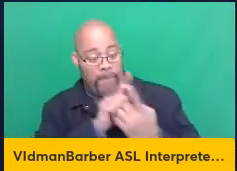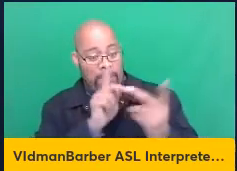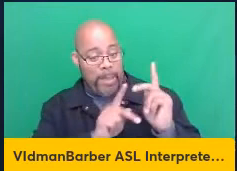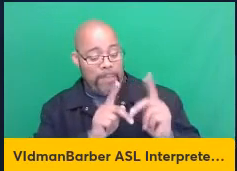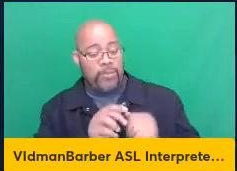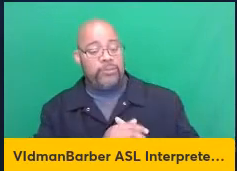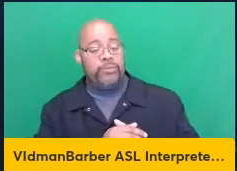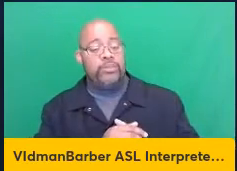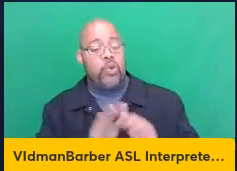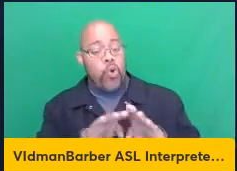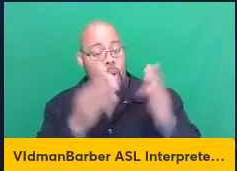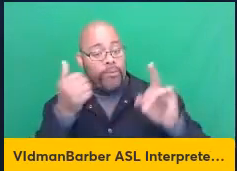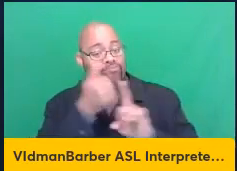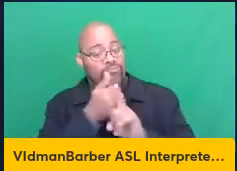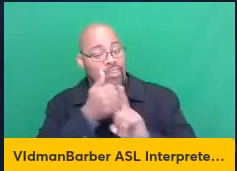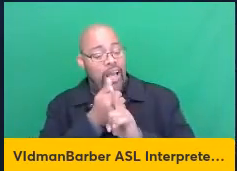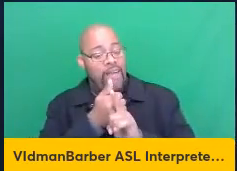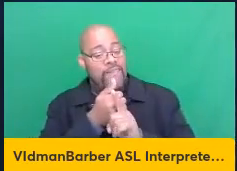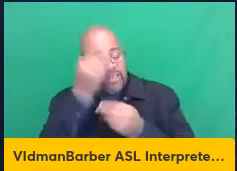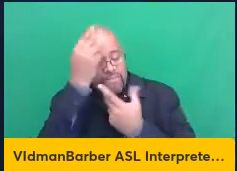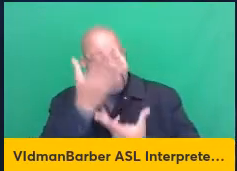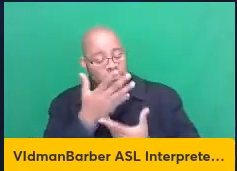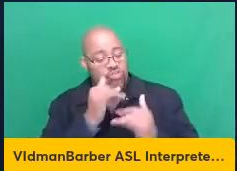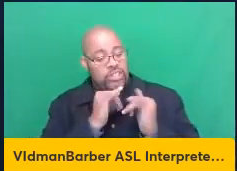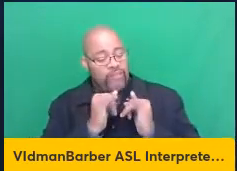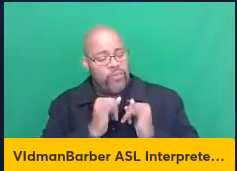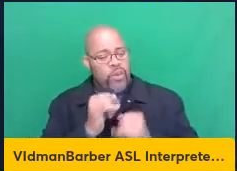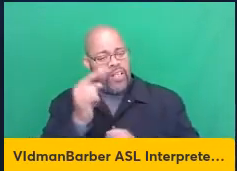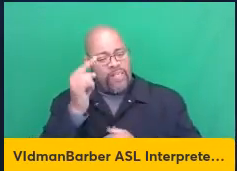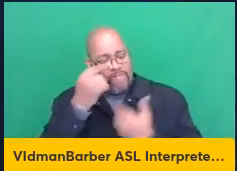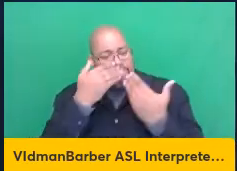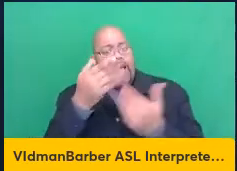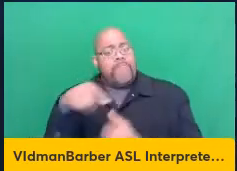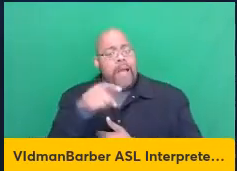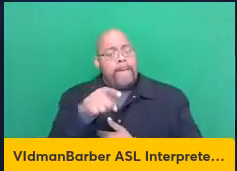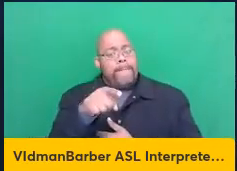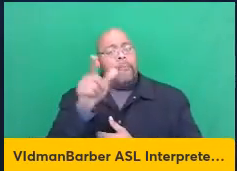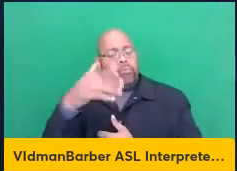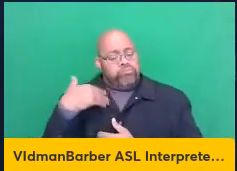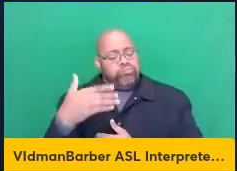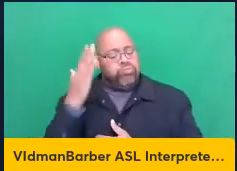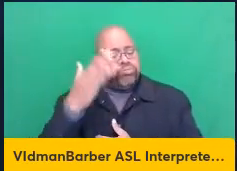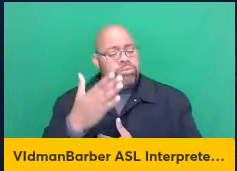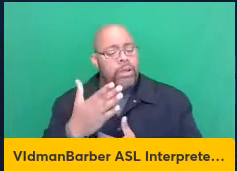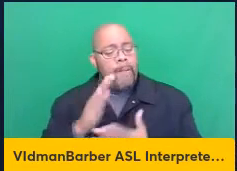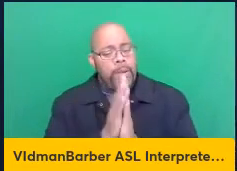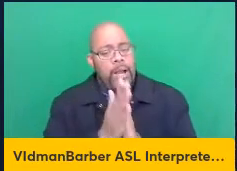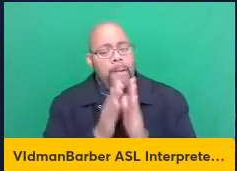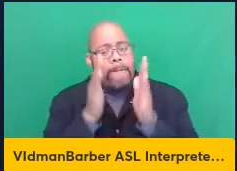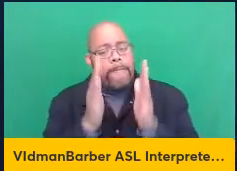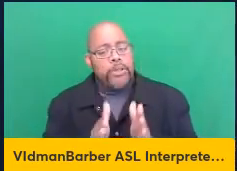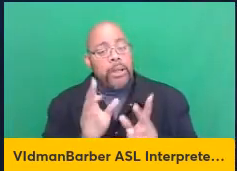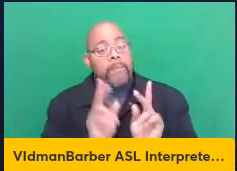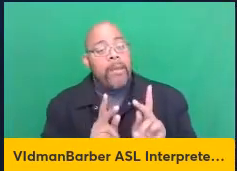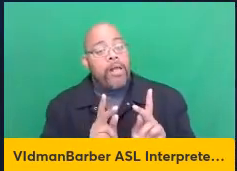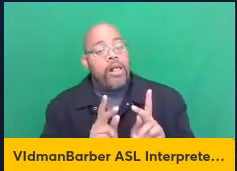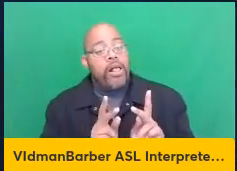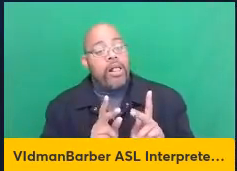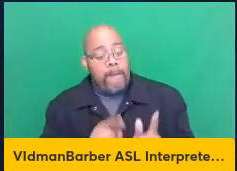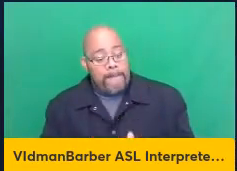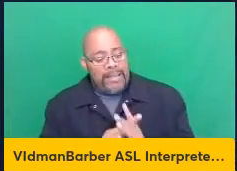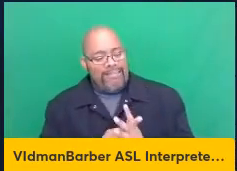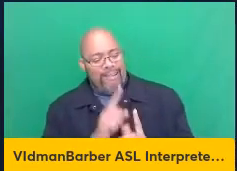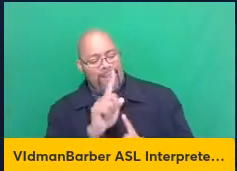people open up themselves for informational interviews, thank them. And you will eventually also become the person people begin